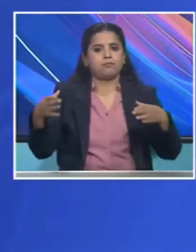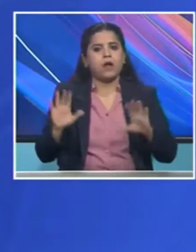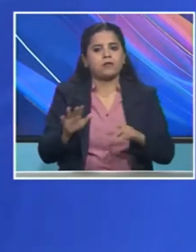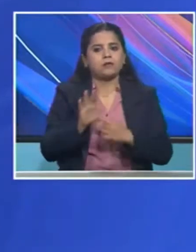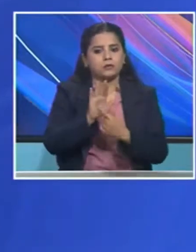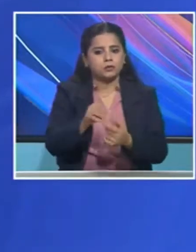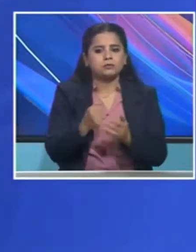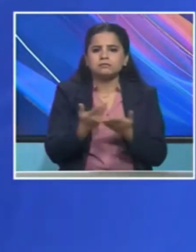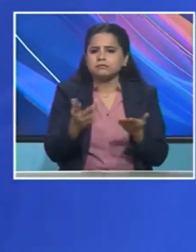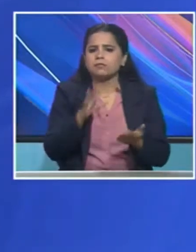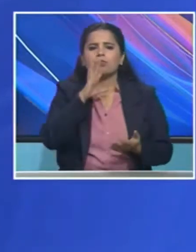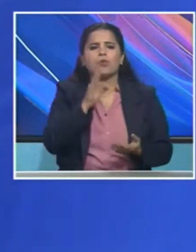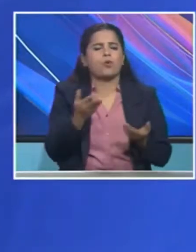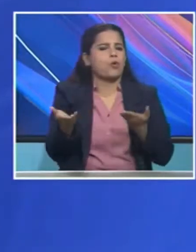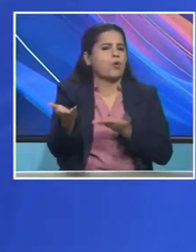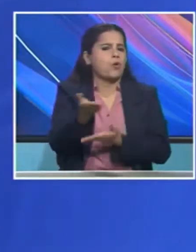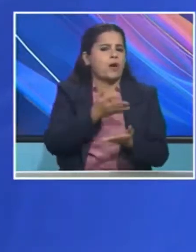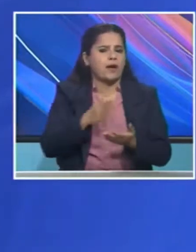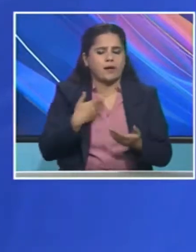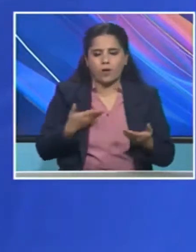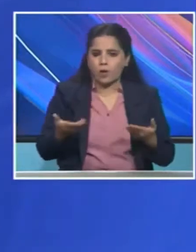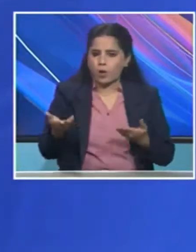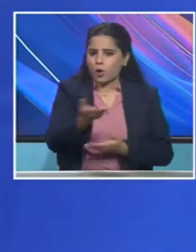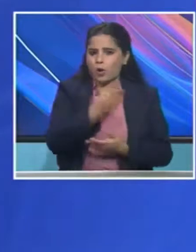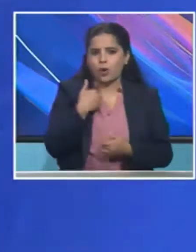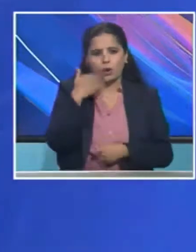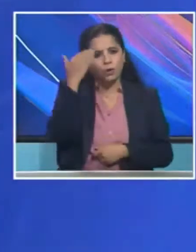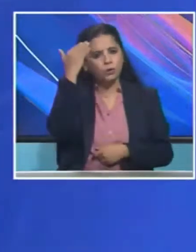And of course, as we all